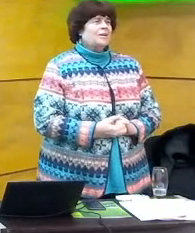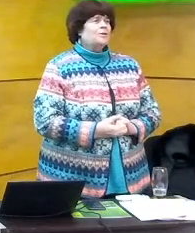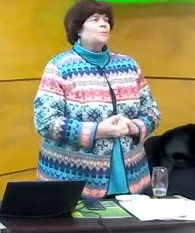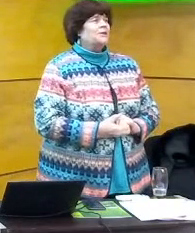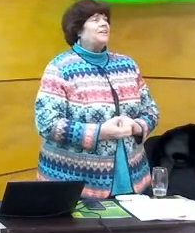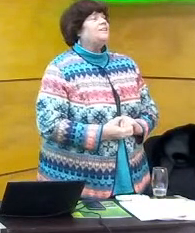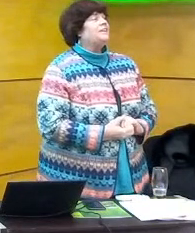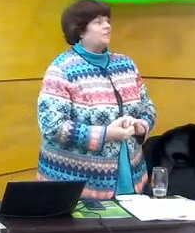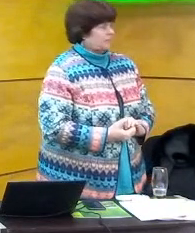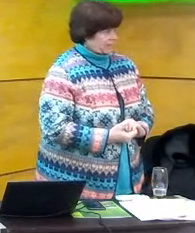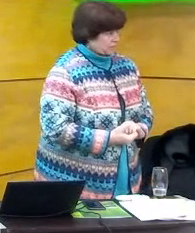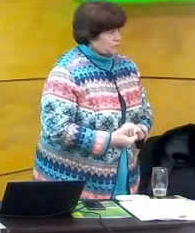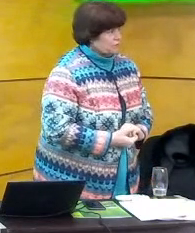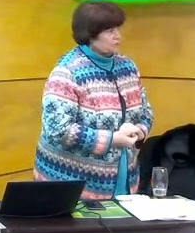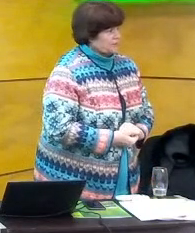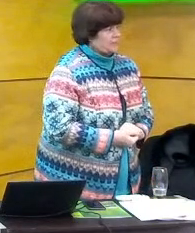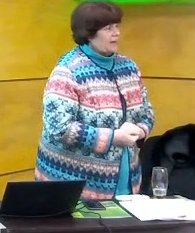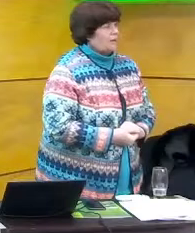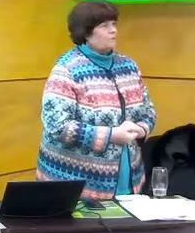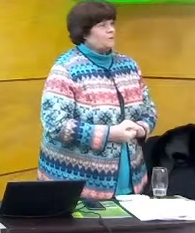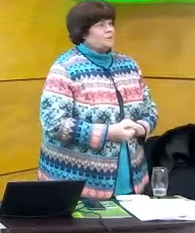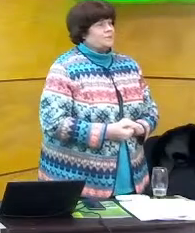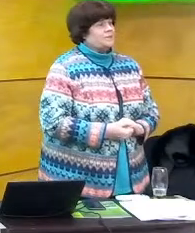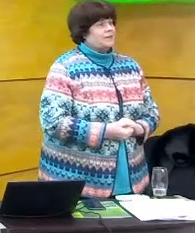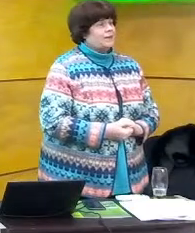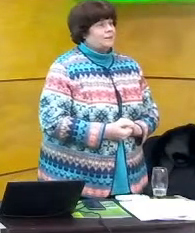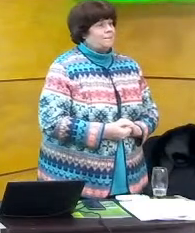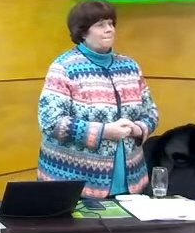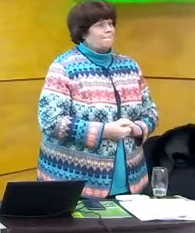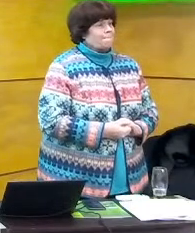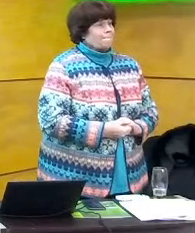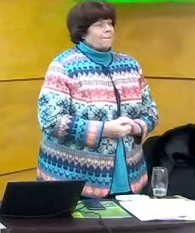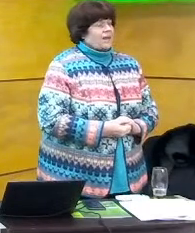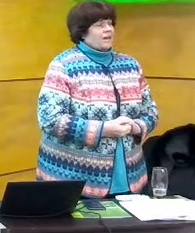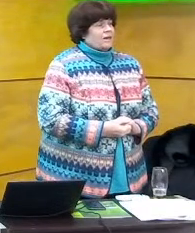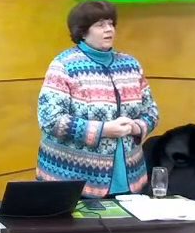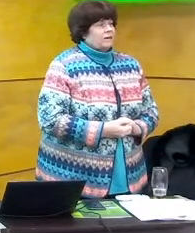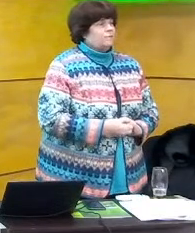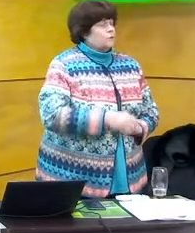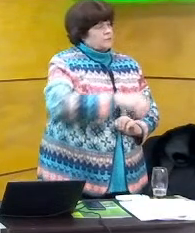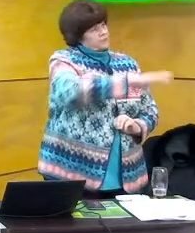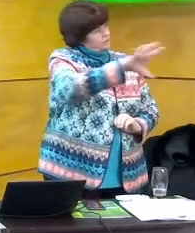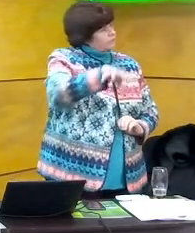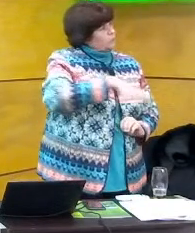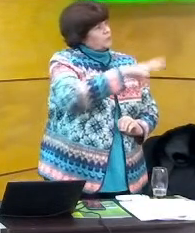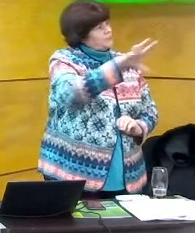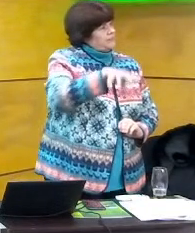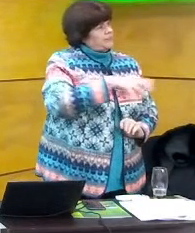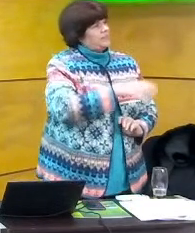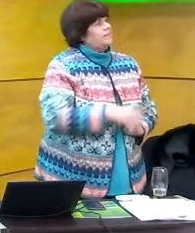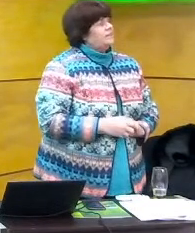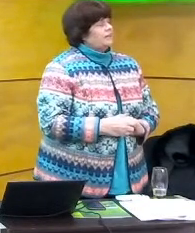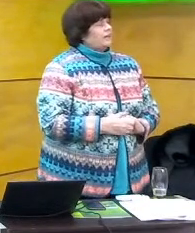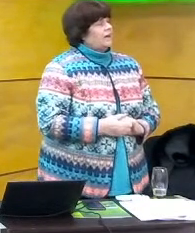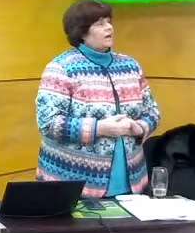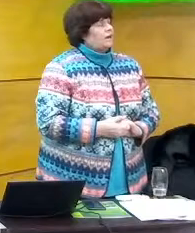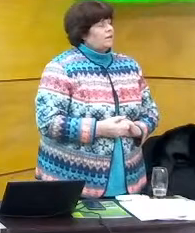I started working in the international circuit. I was, of course, worked in